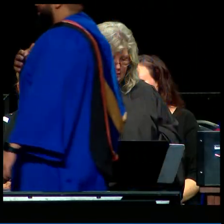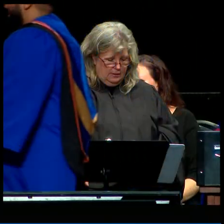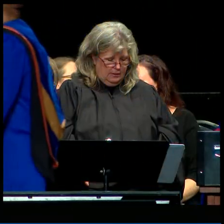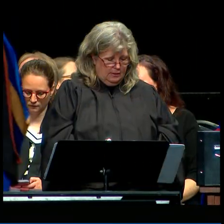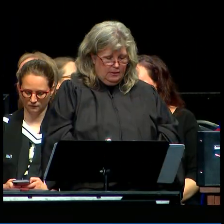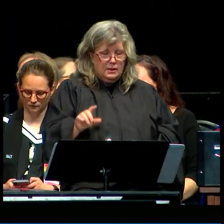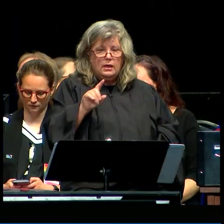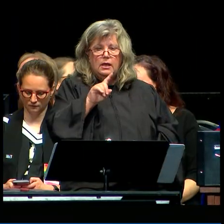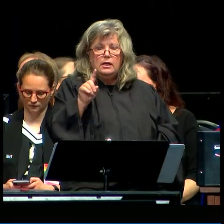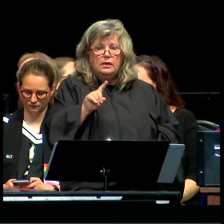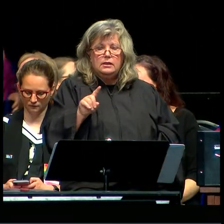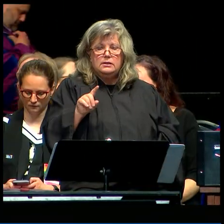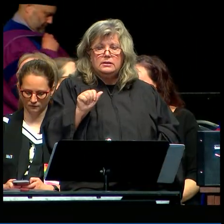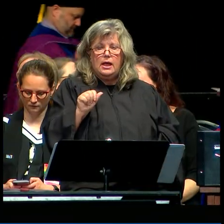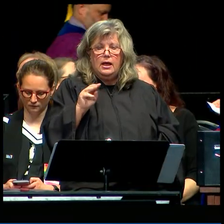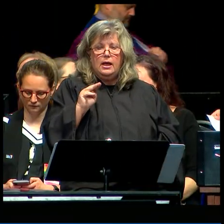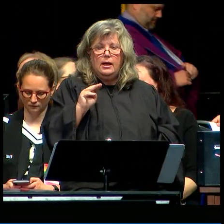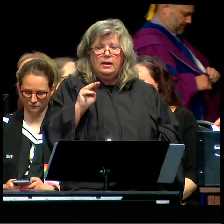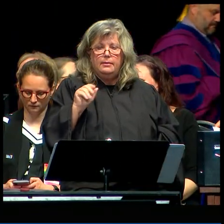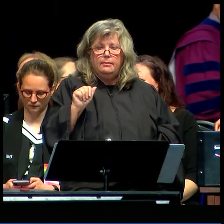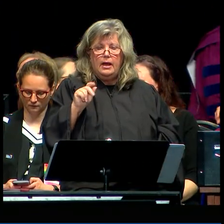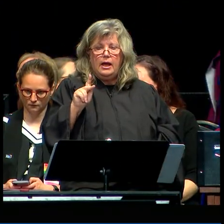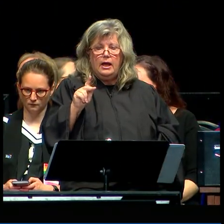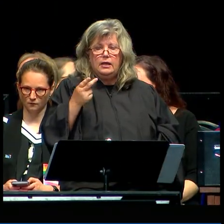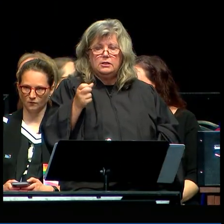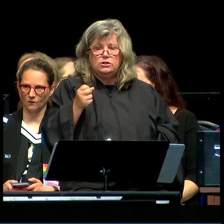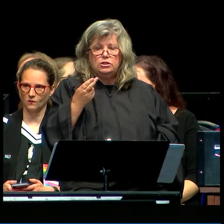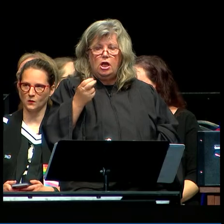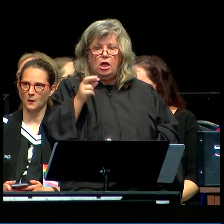Zamakhshari Abdullahad.